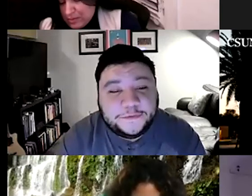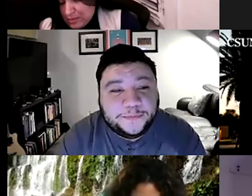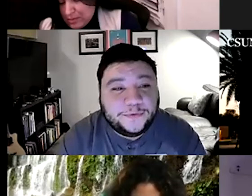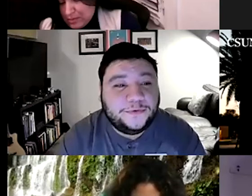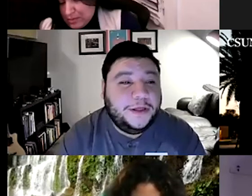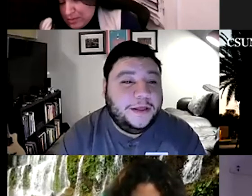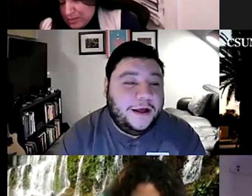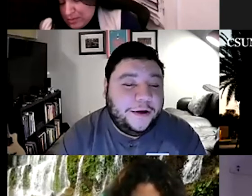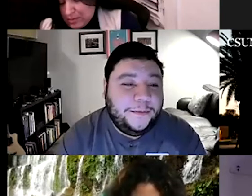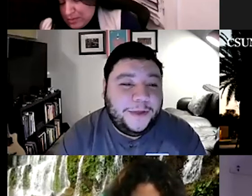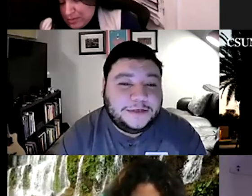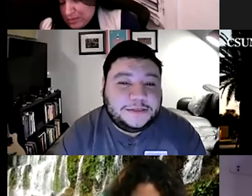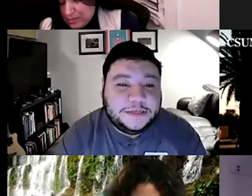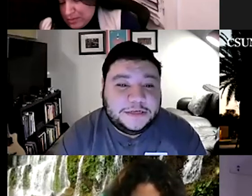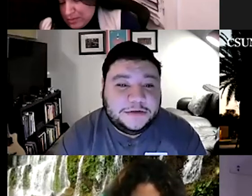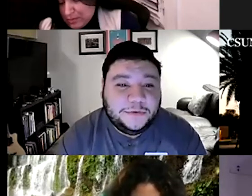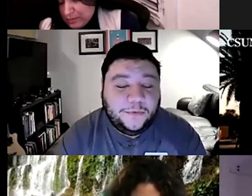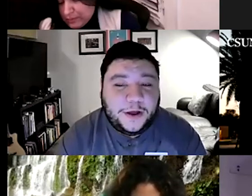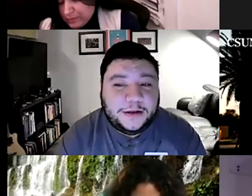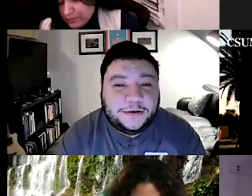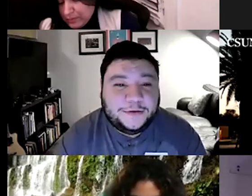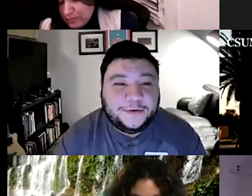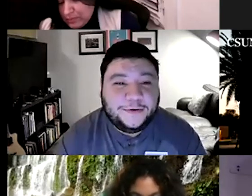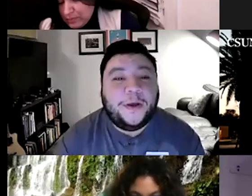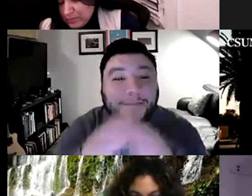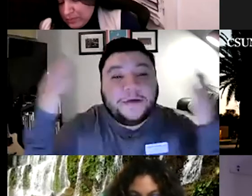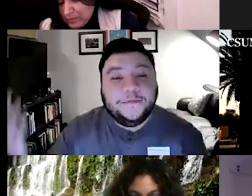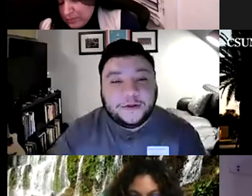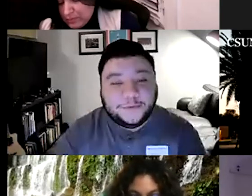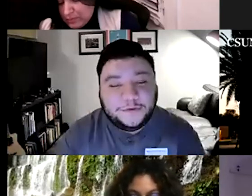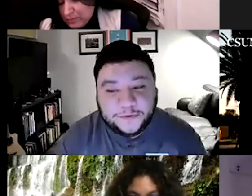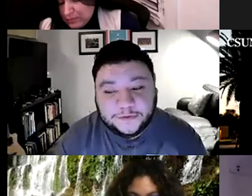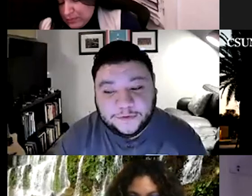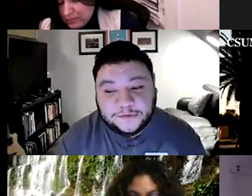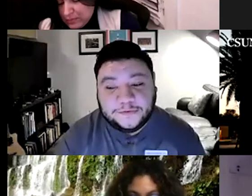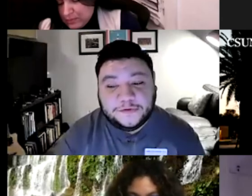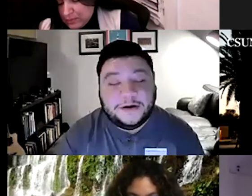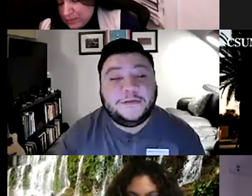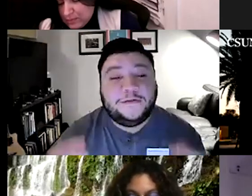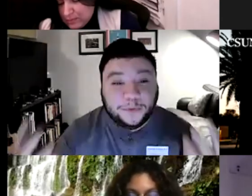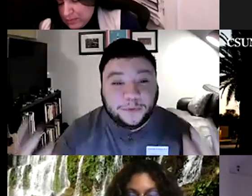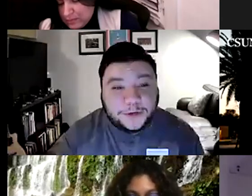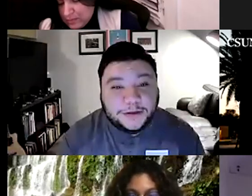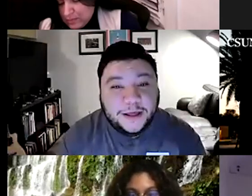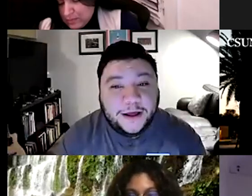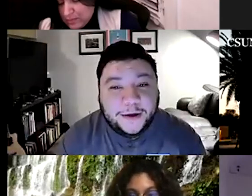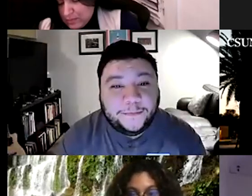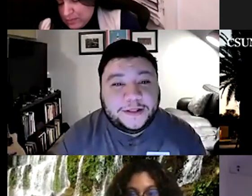different people, and just see what becomes available to you, because once you start